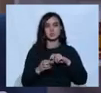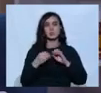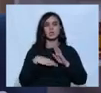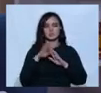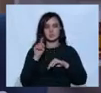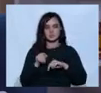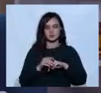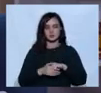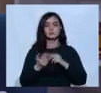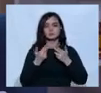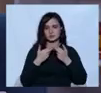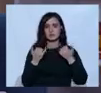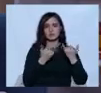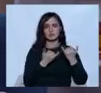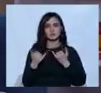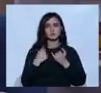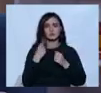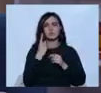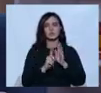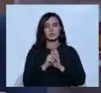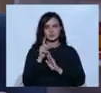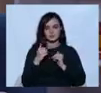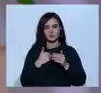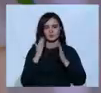better. Now, Daryl, can you start us off?